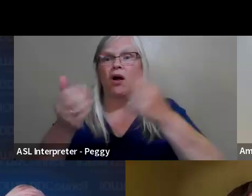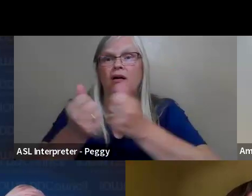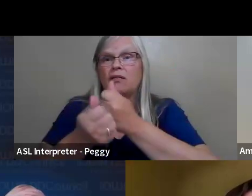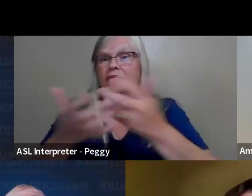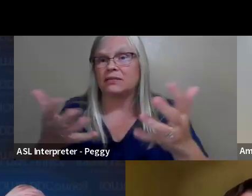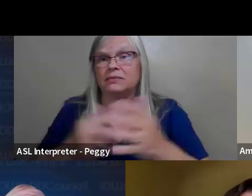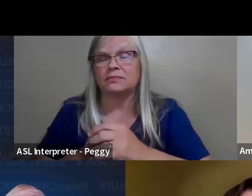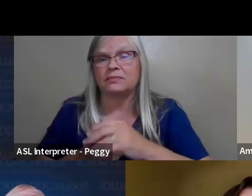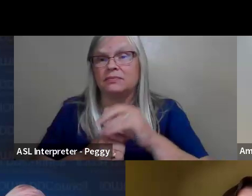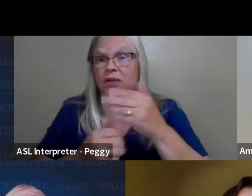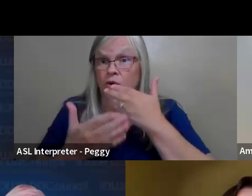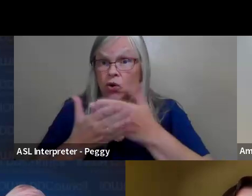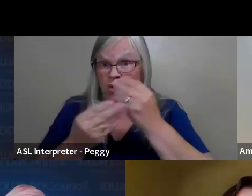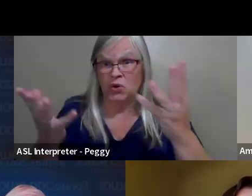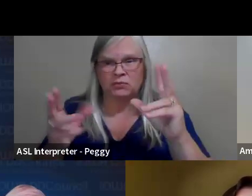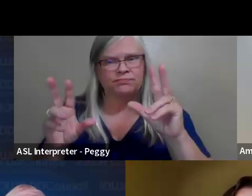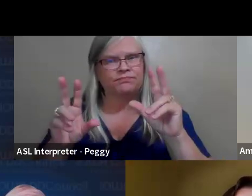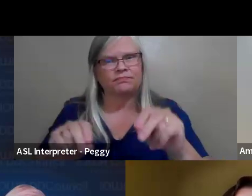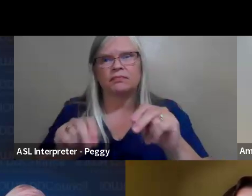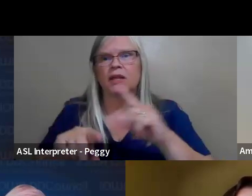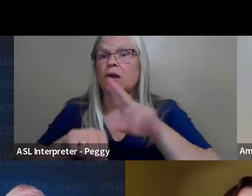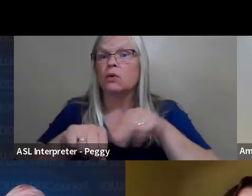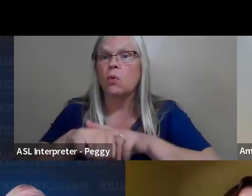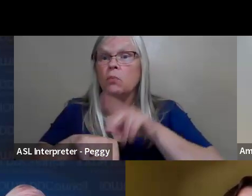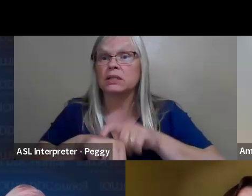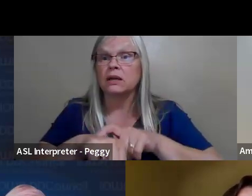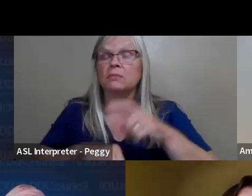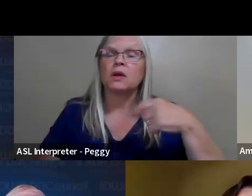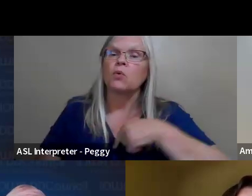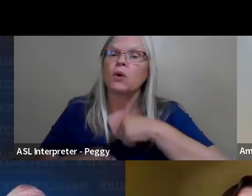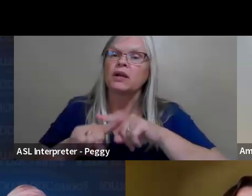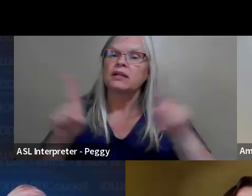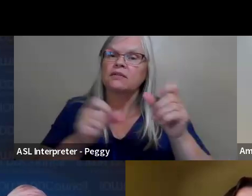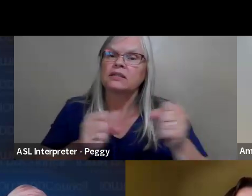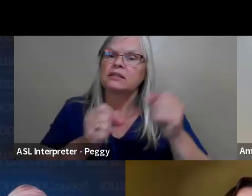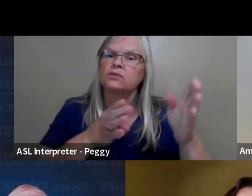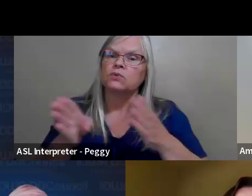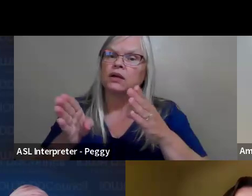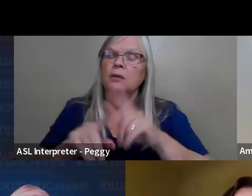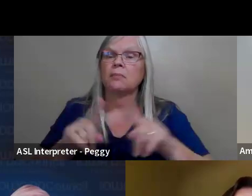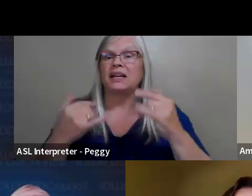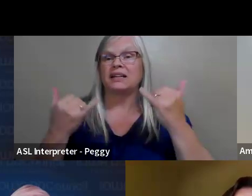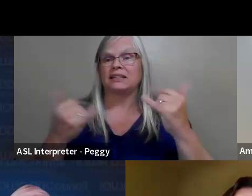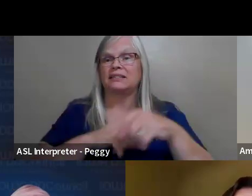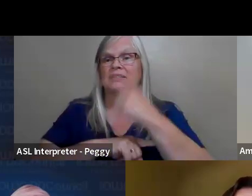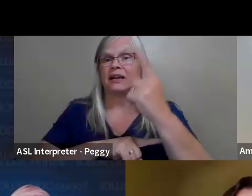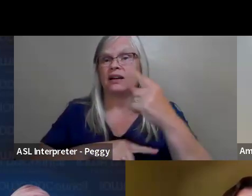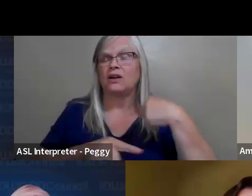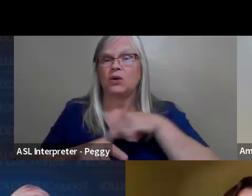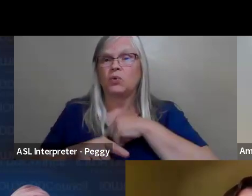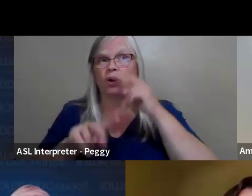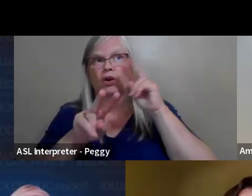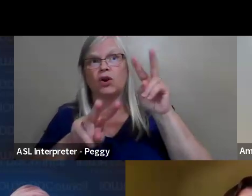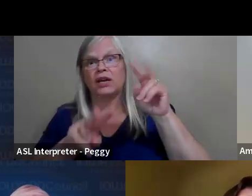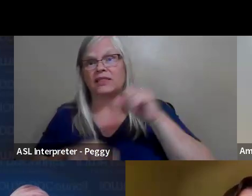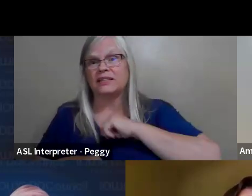So not great news. And in normal times, we would have a different strategy. But in these times, we're counting the Senate's